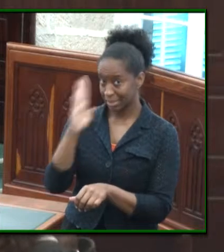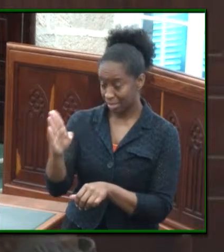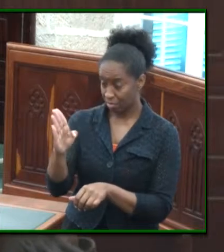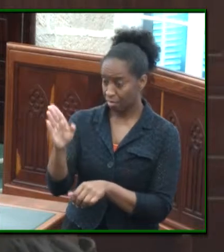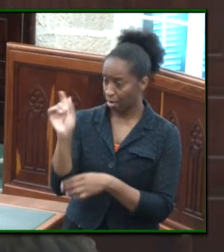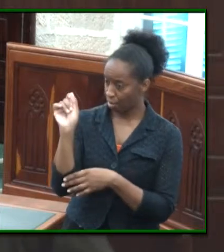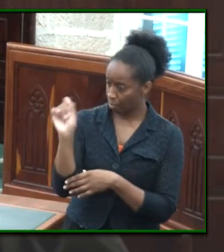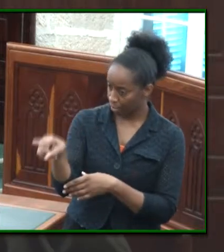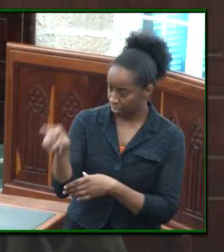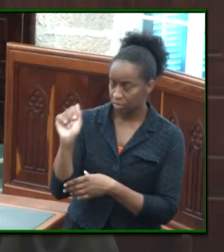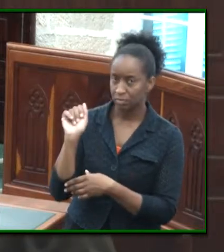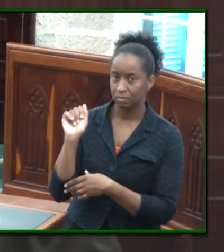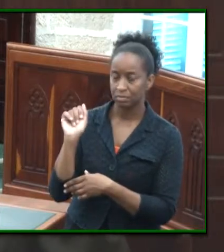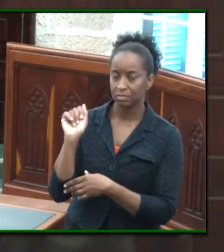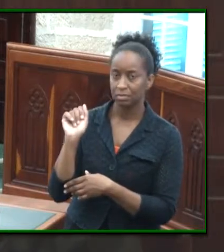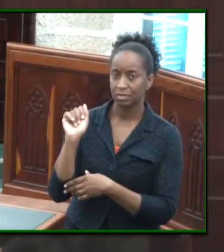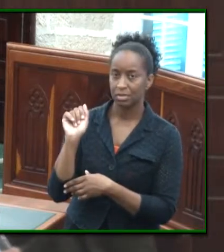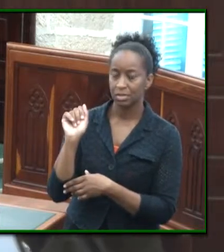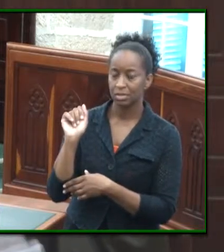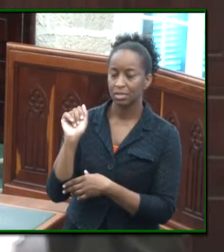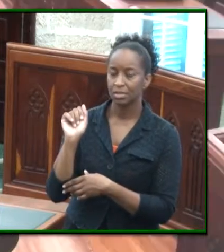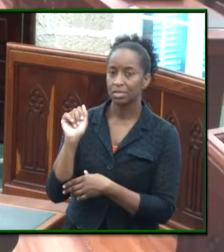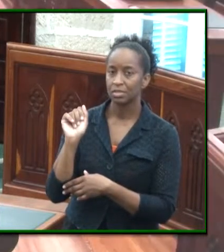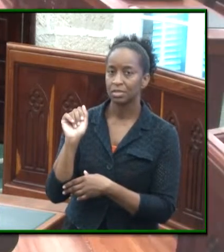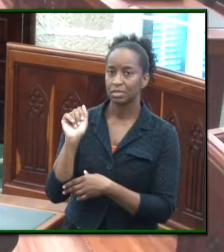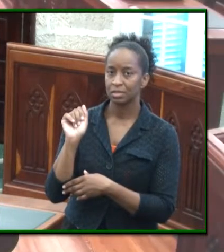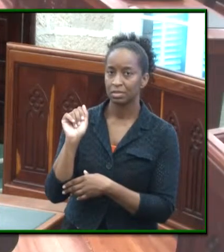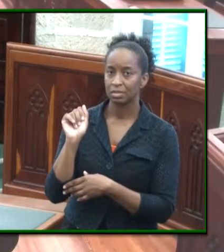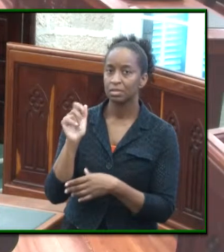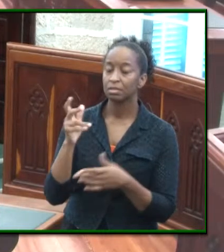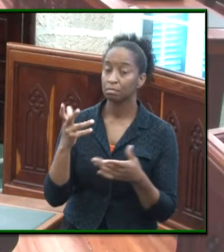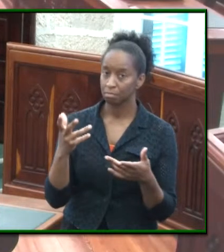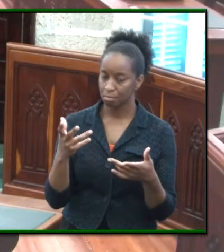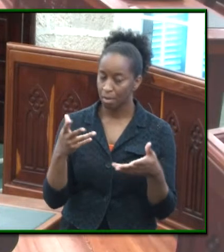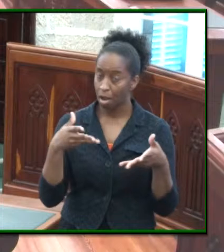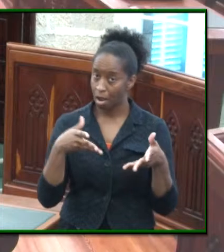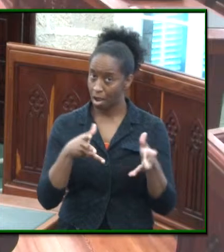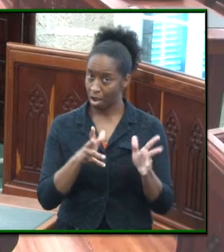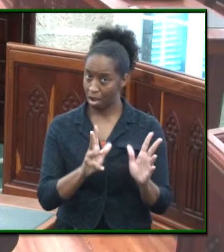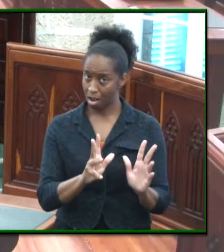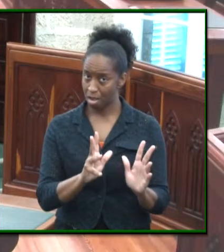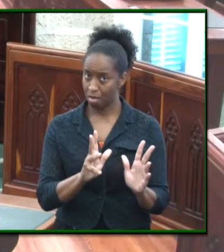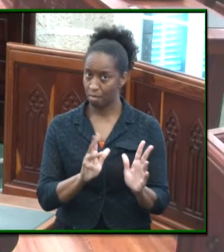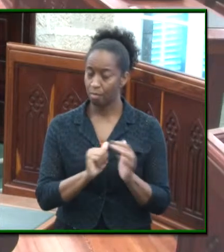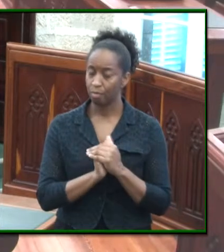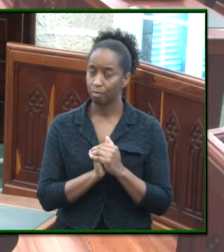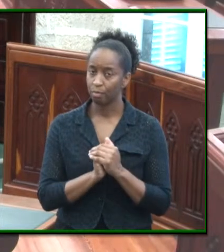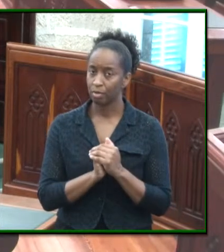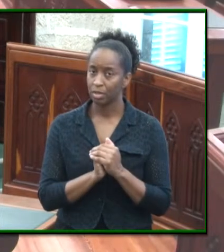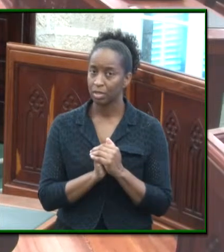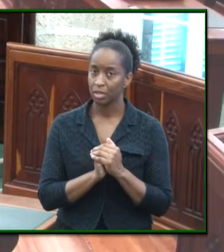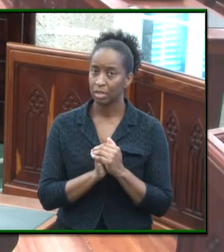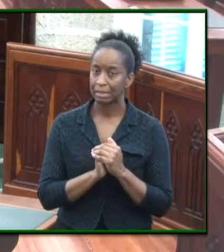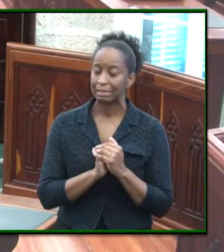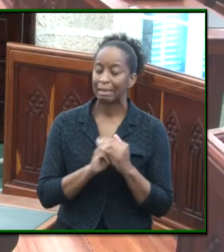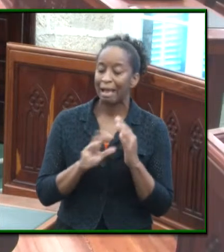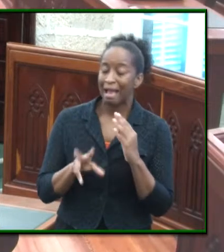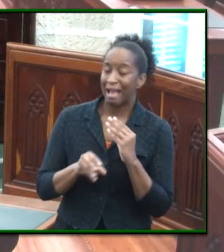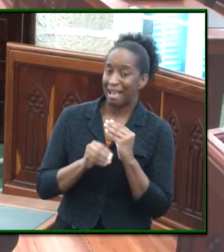opportunity for 3 related, or what we call supplementary